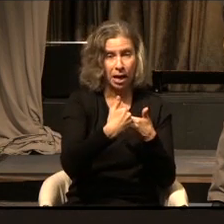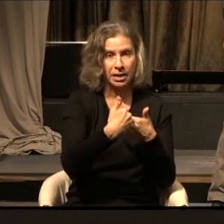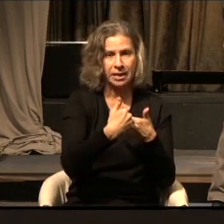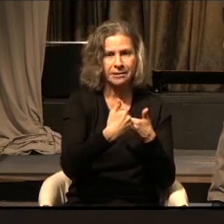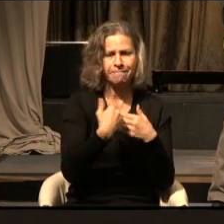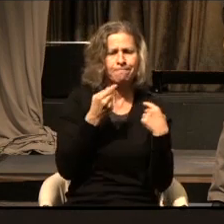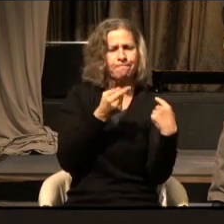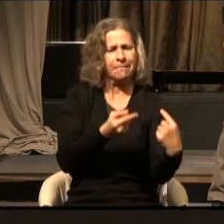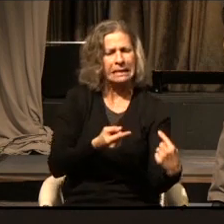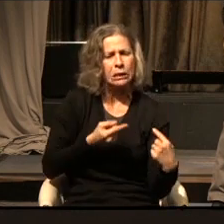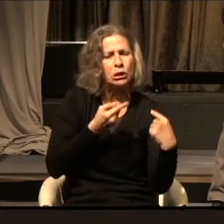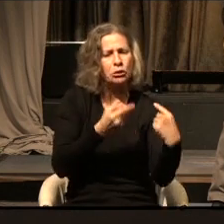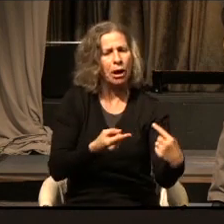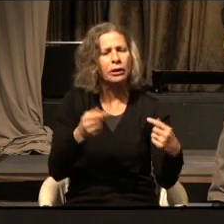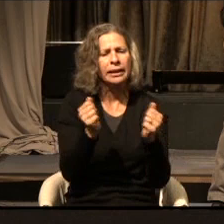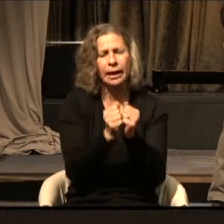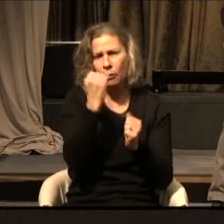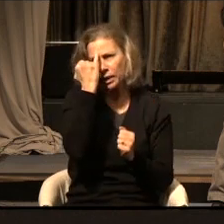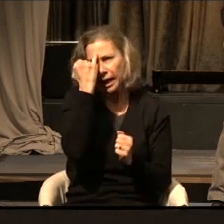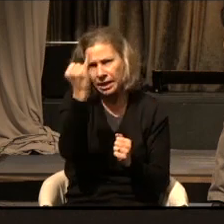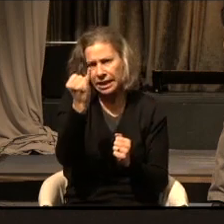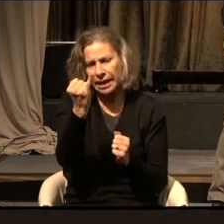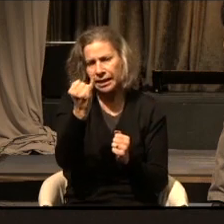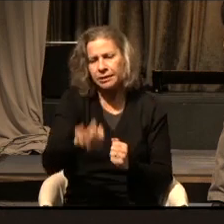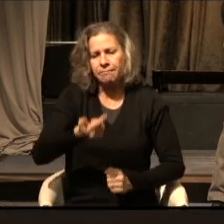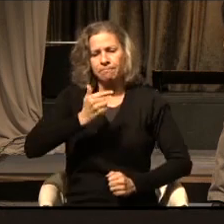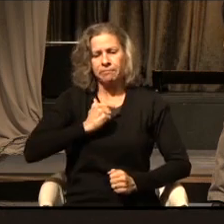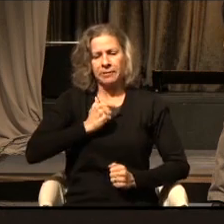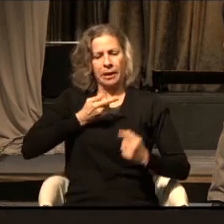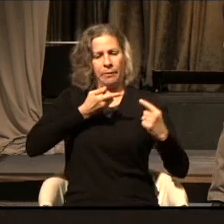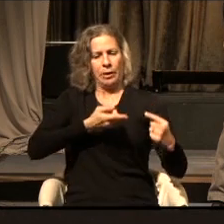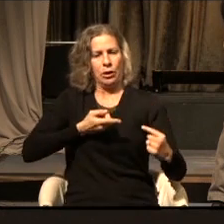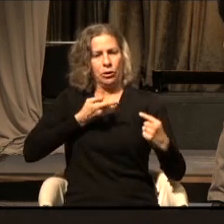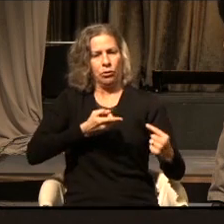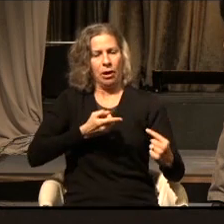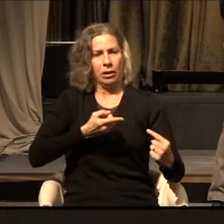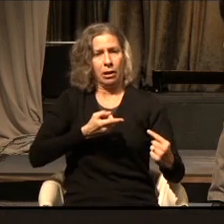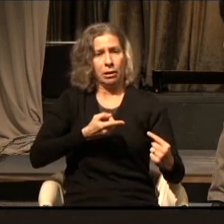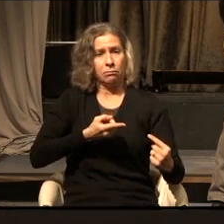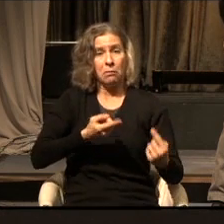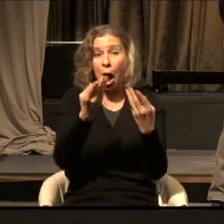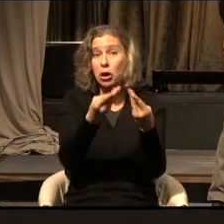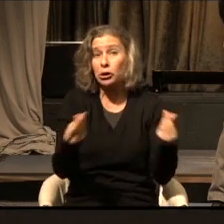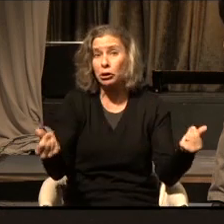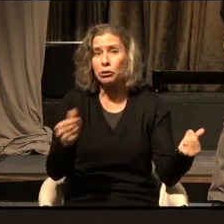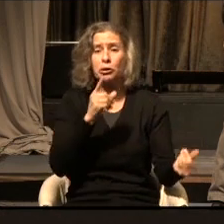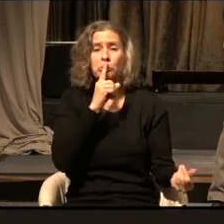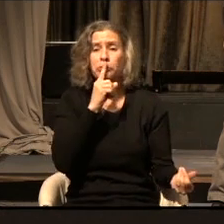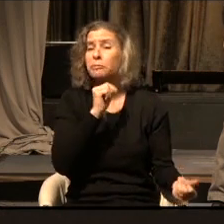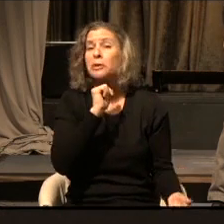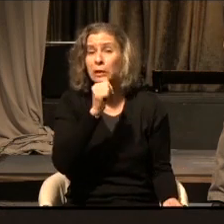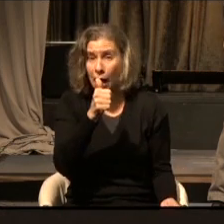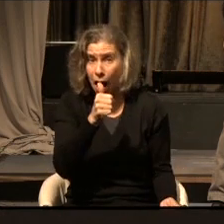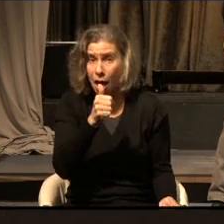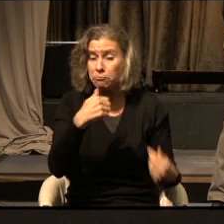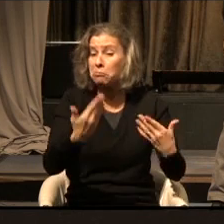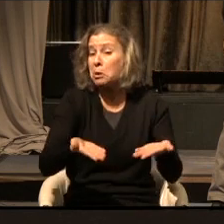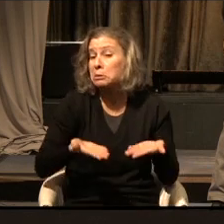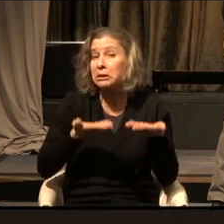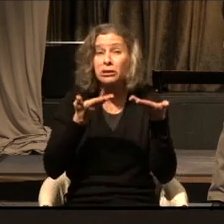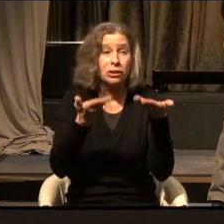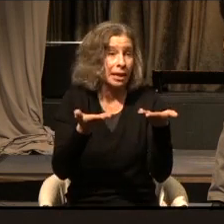wrestling with these ideas the same way that we have. So we're not presenting solutions to the problems. We're not